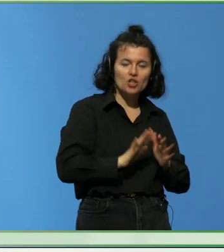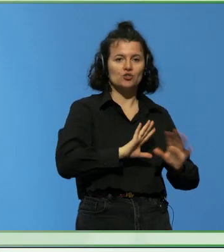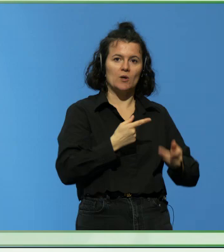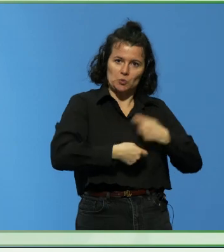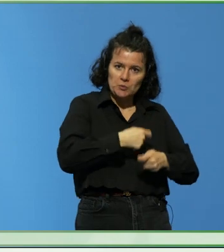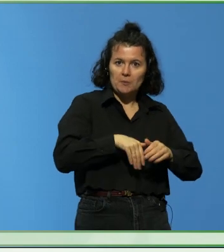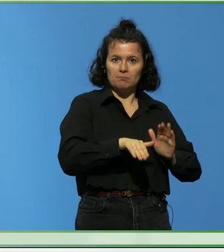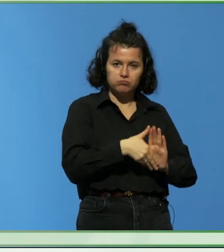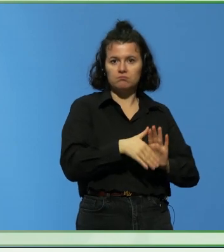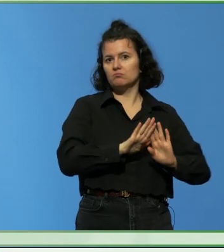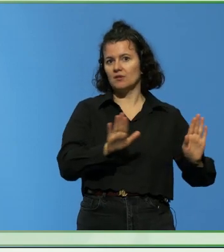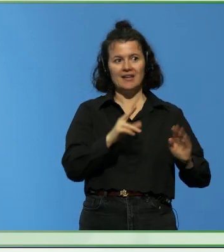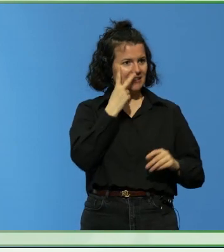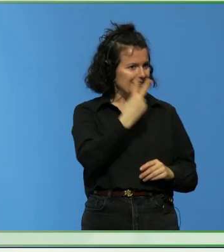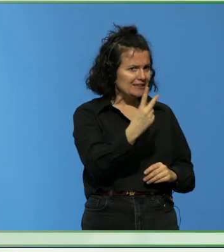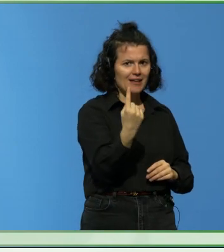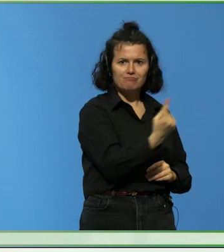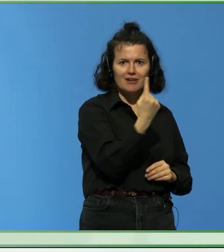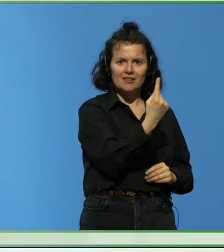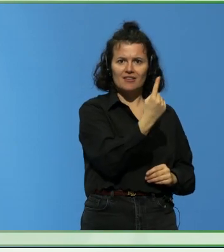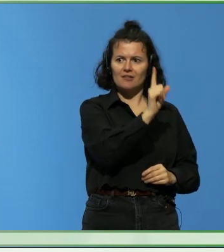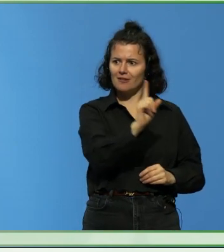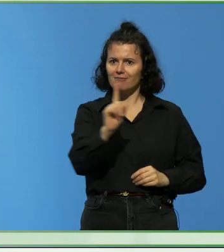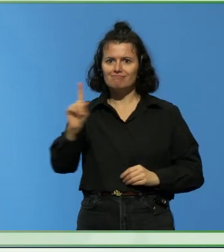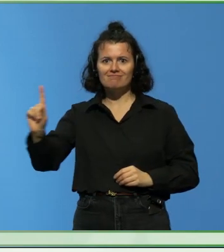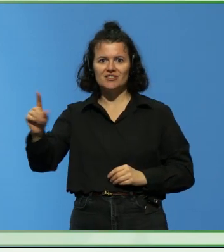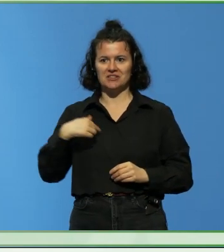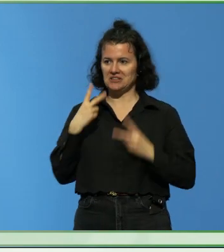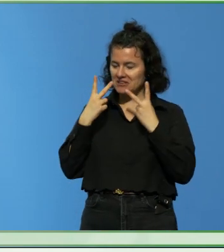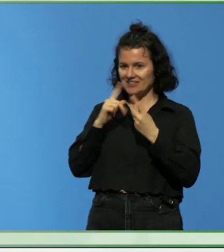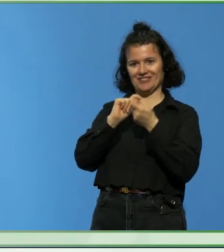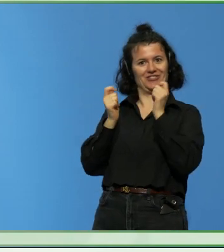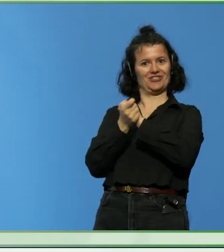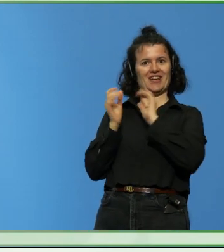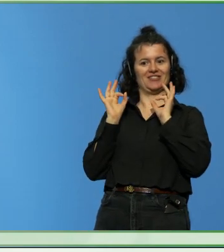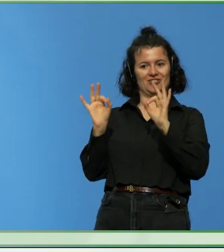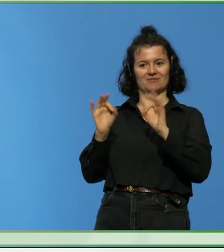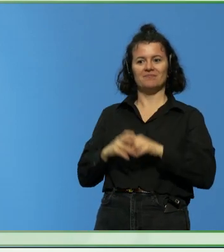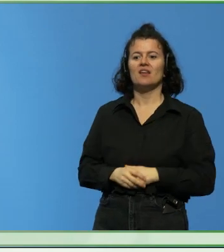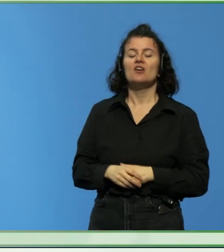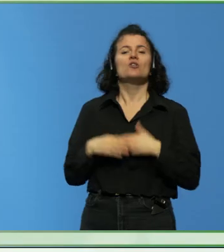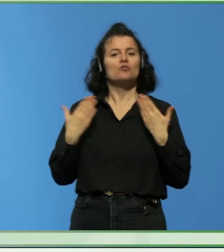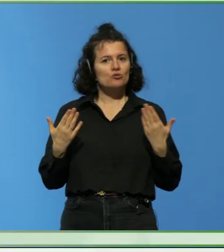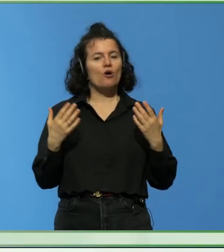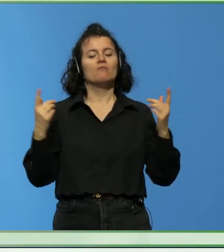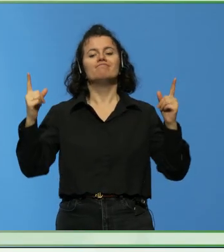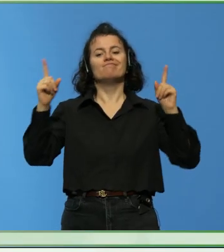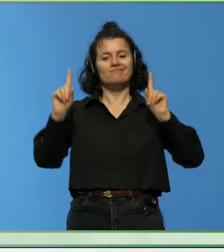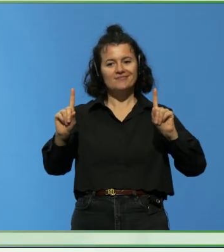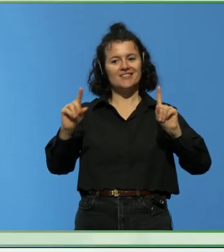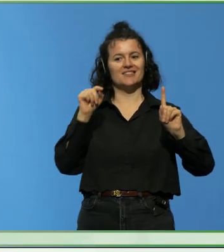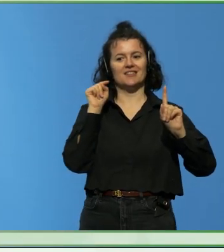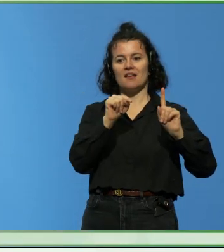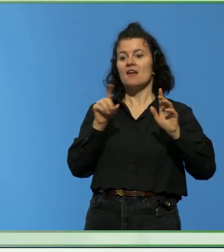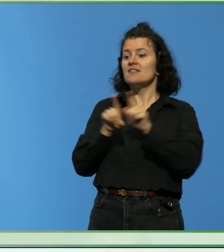And male and female caregivers reported being better able to support the person's menstrual health. They said that they're better prepared for